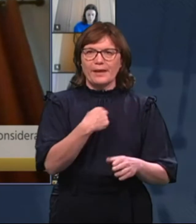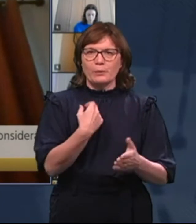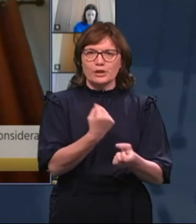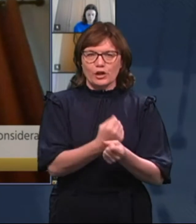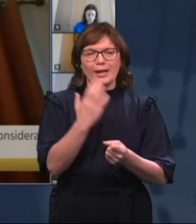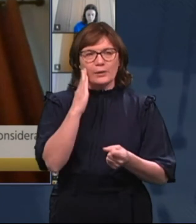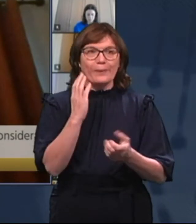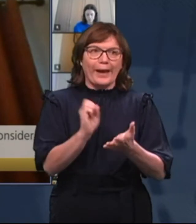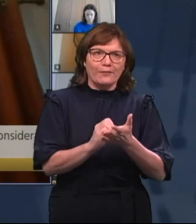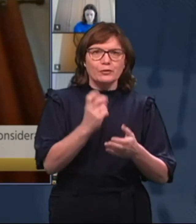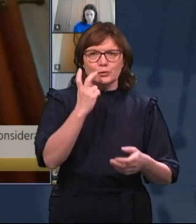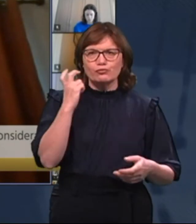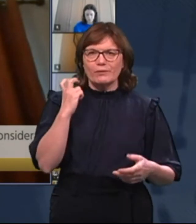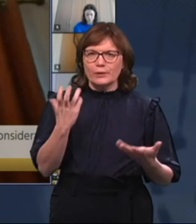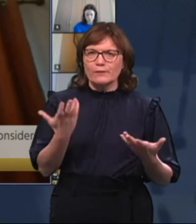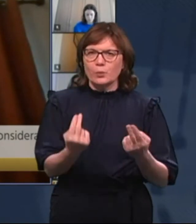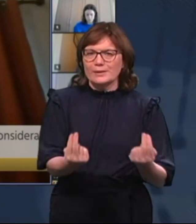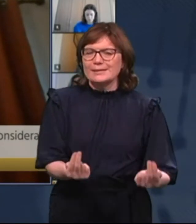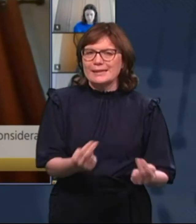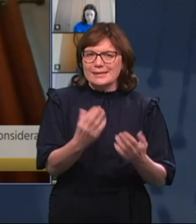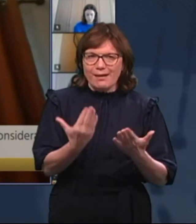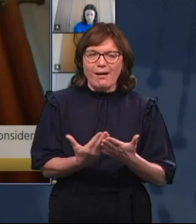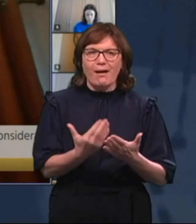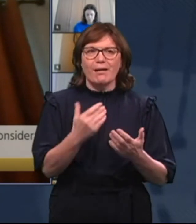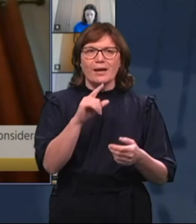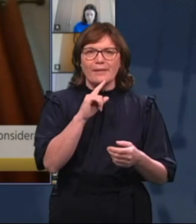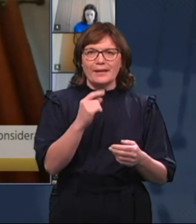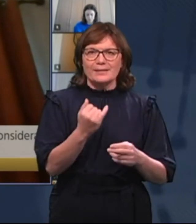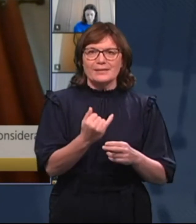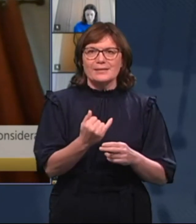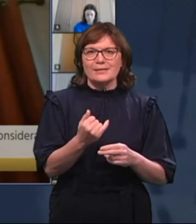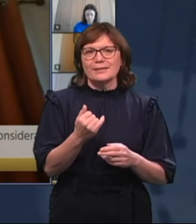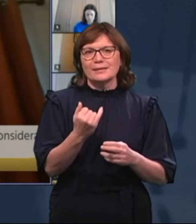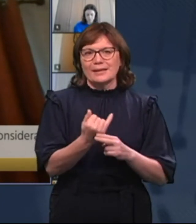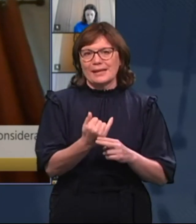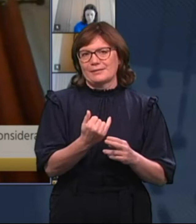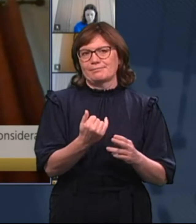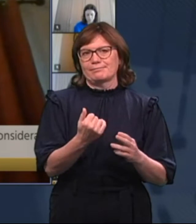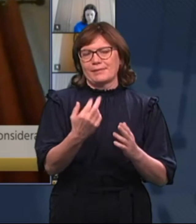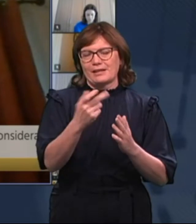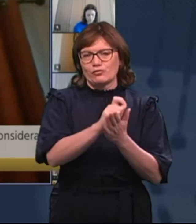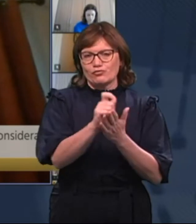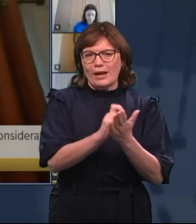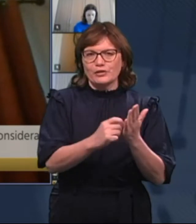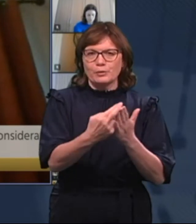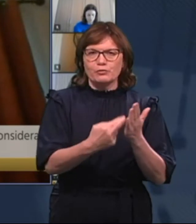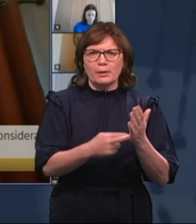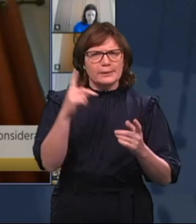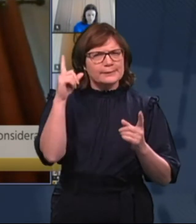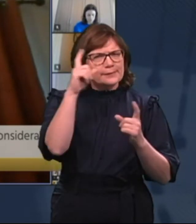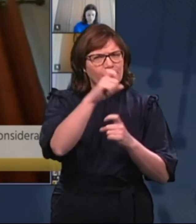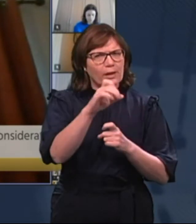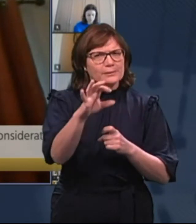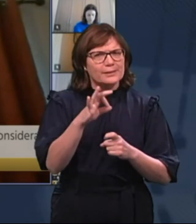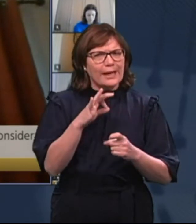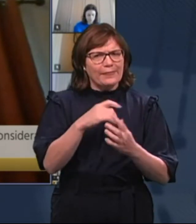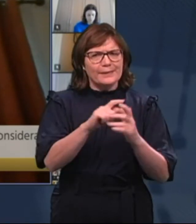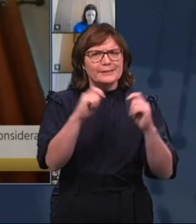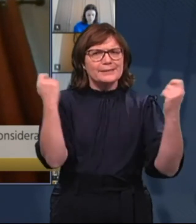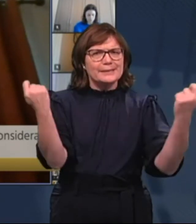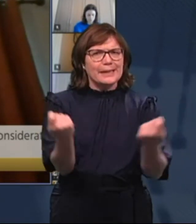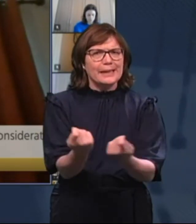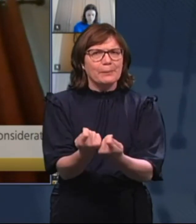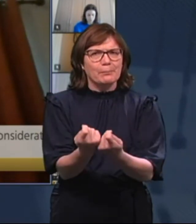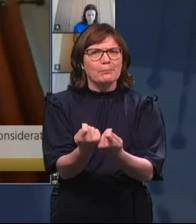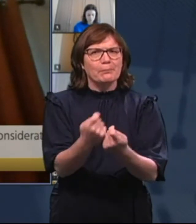that. But they might send in a report or so on. But it's difficult to get everyone together. There isn't